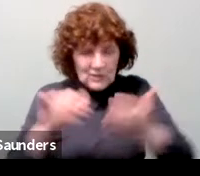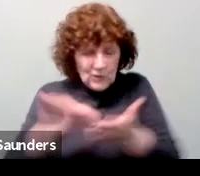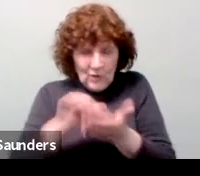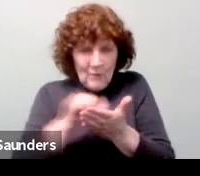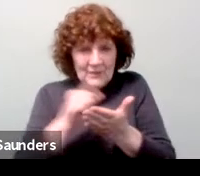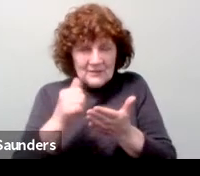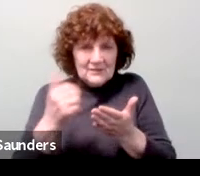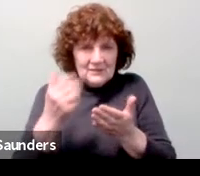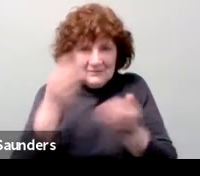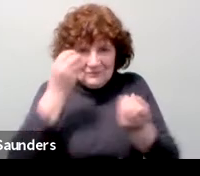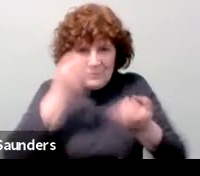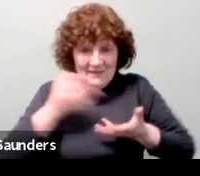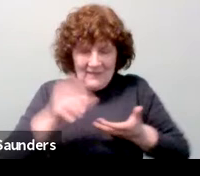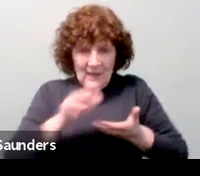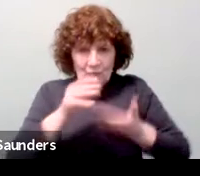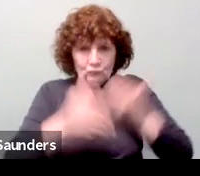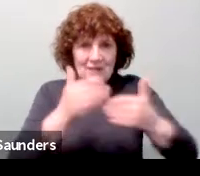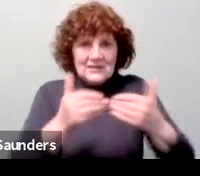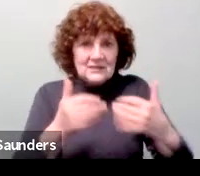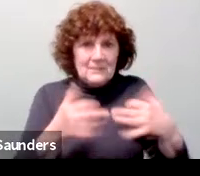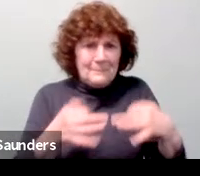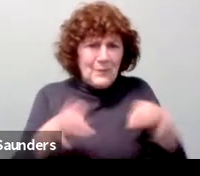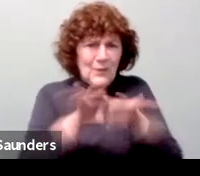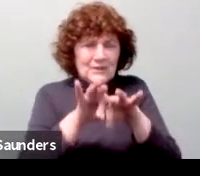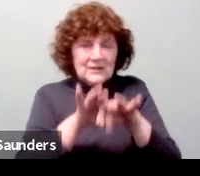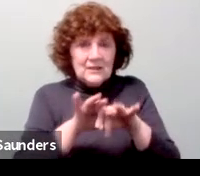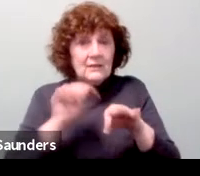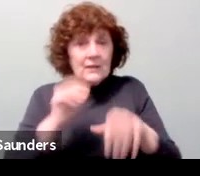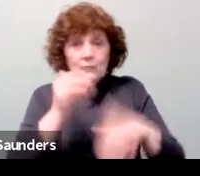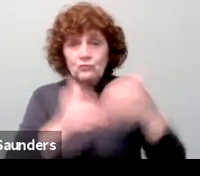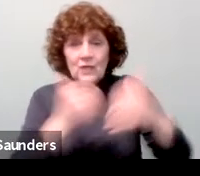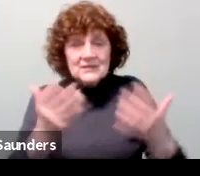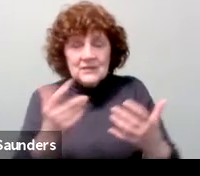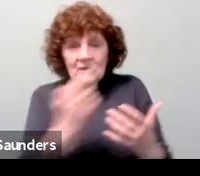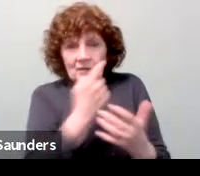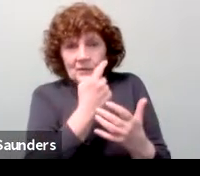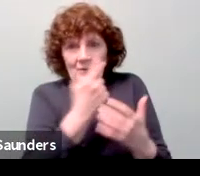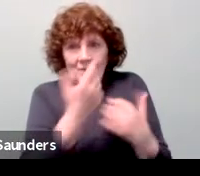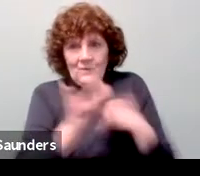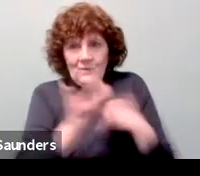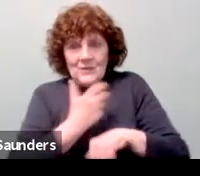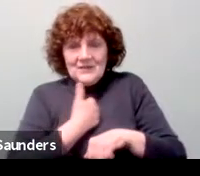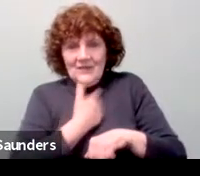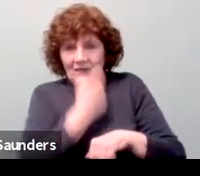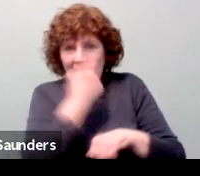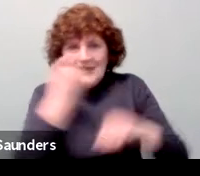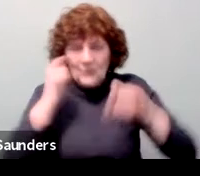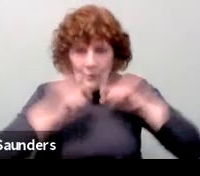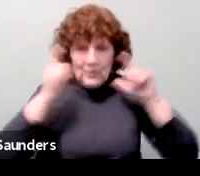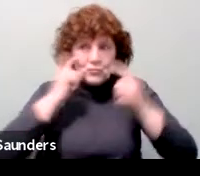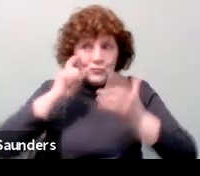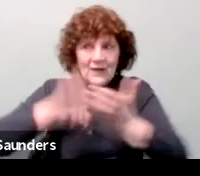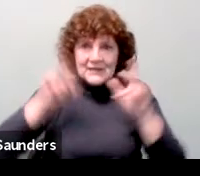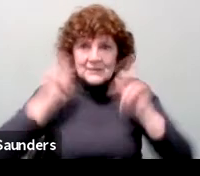central, the process of opening our eyes to the human beings in our midst, looking beyond